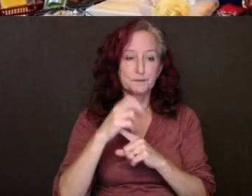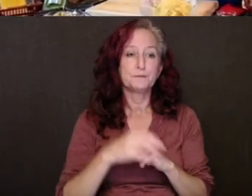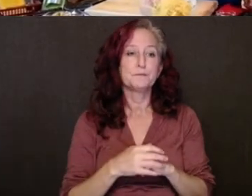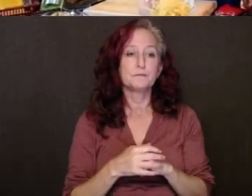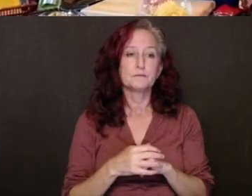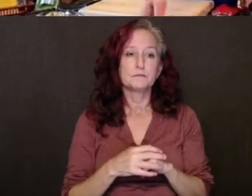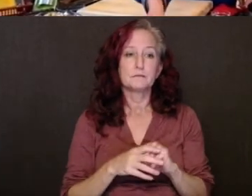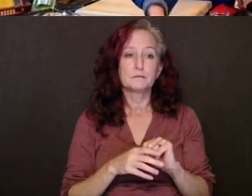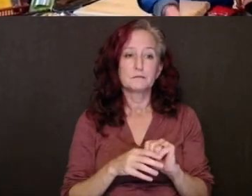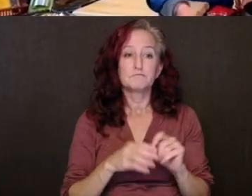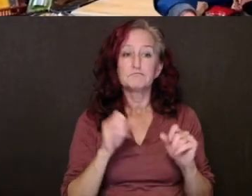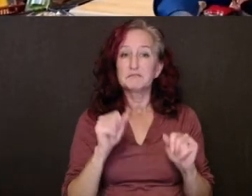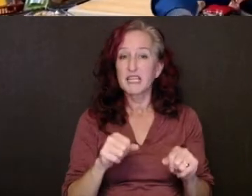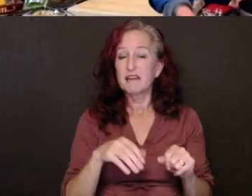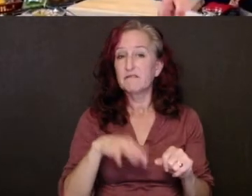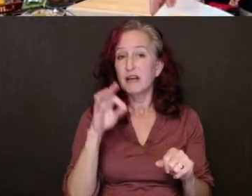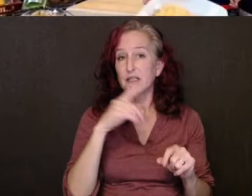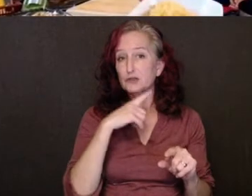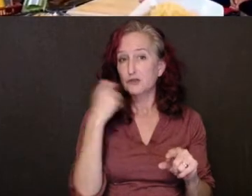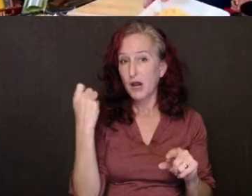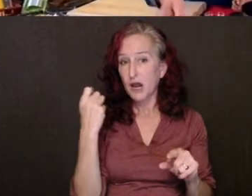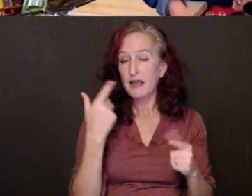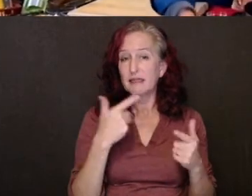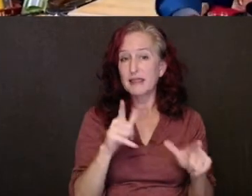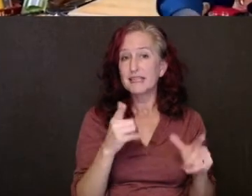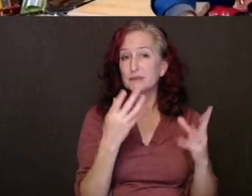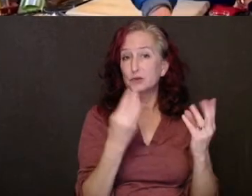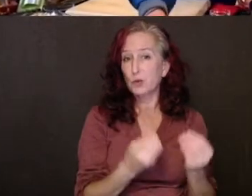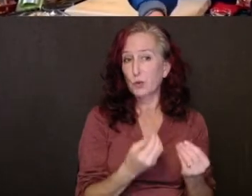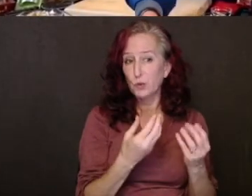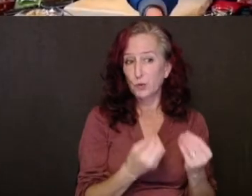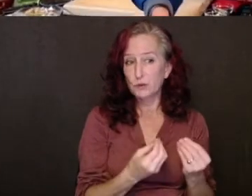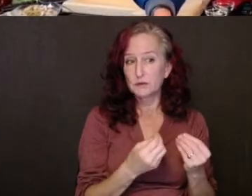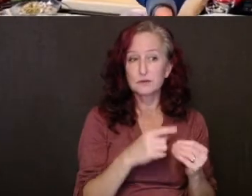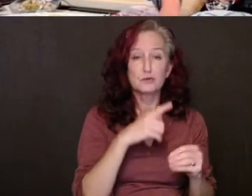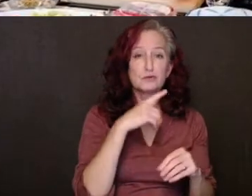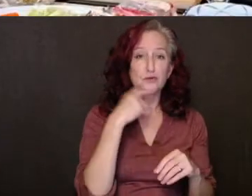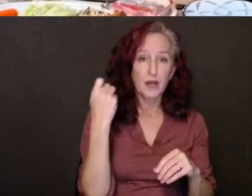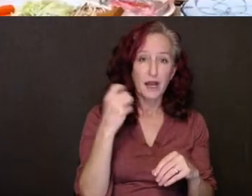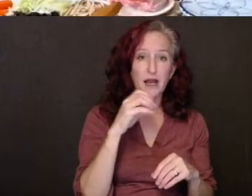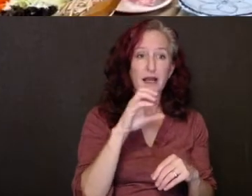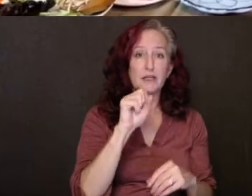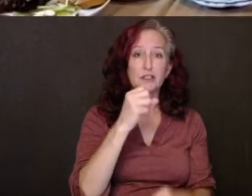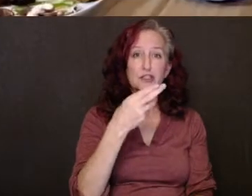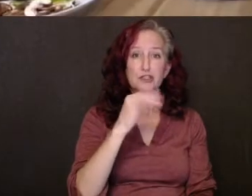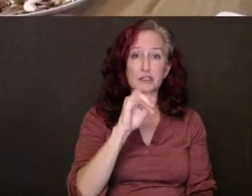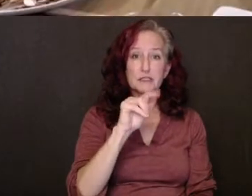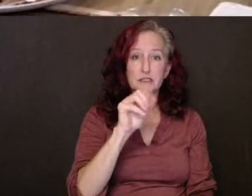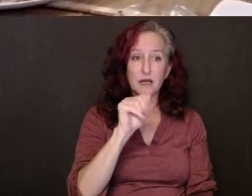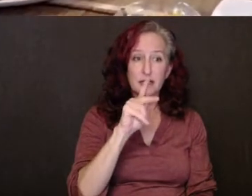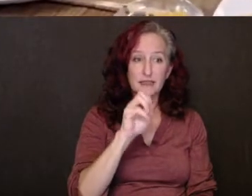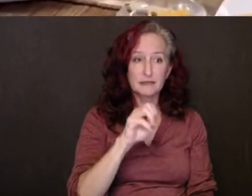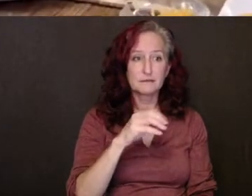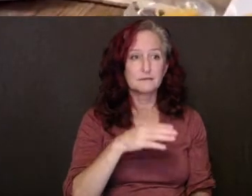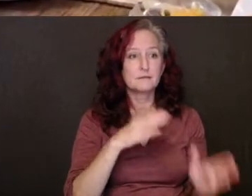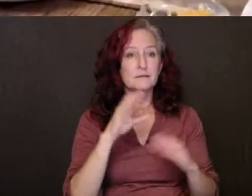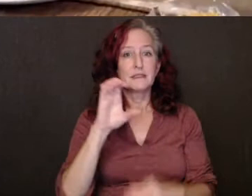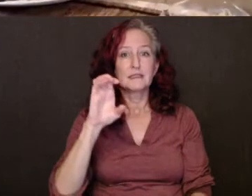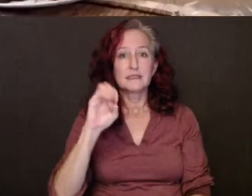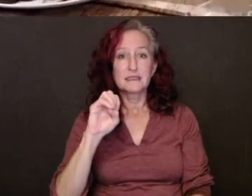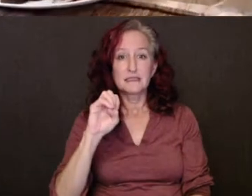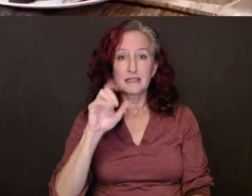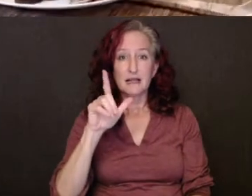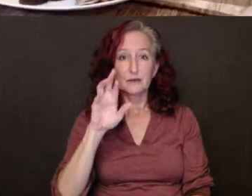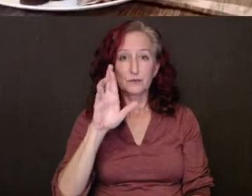do fried noodle soup with all kinds of stuff. Now, the ingredient we use,